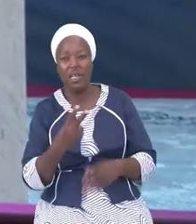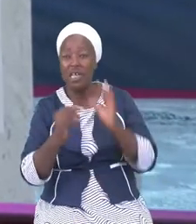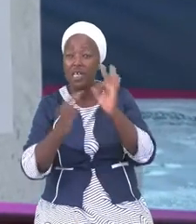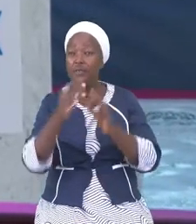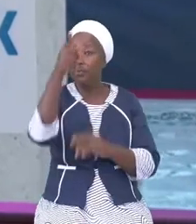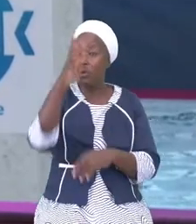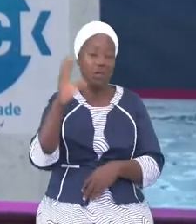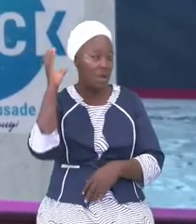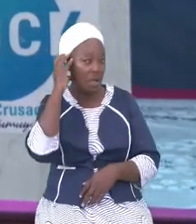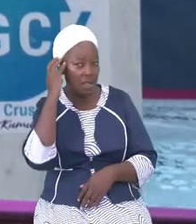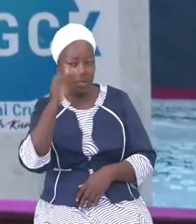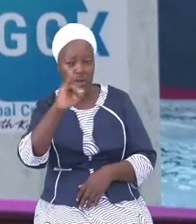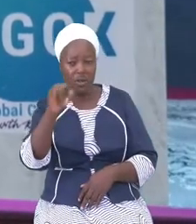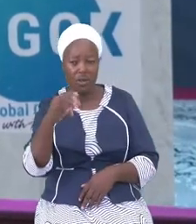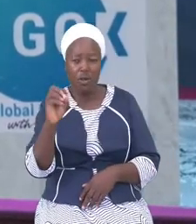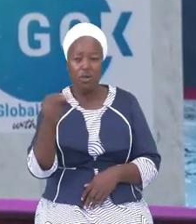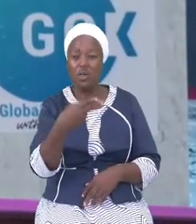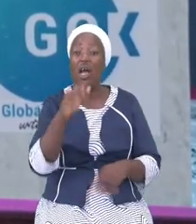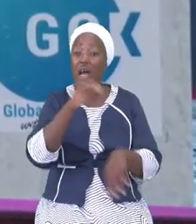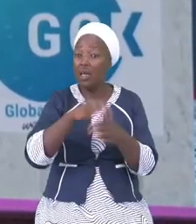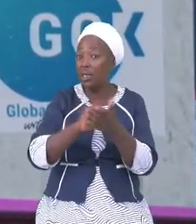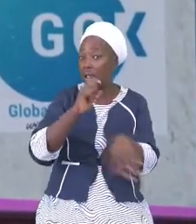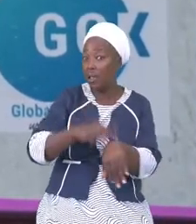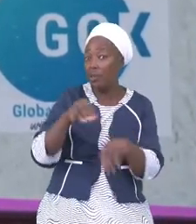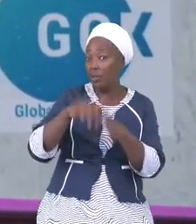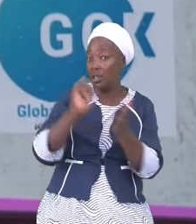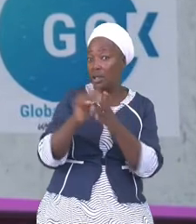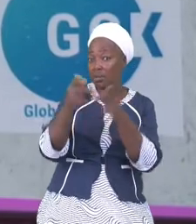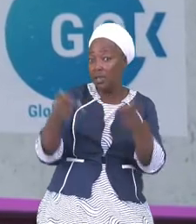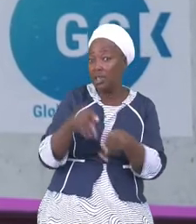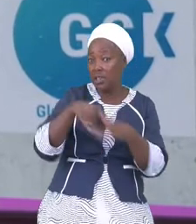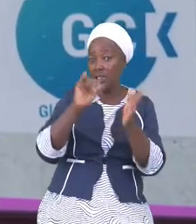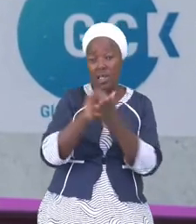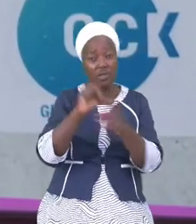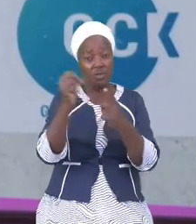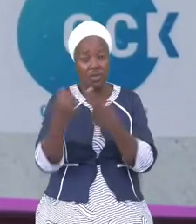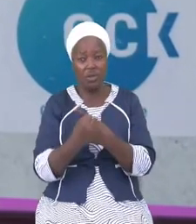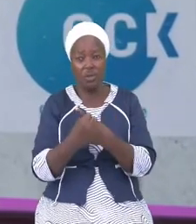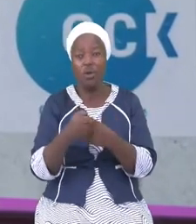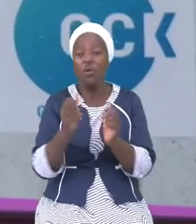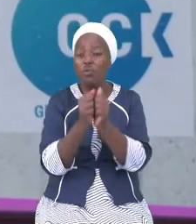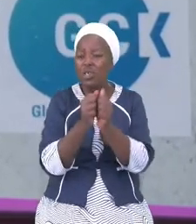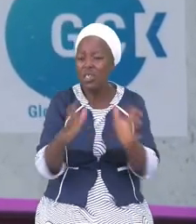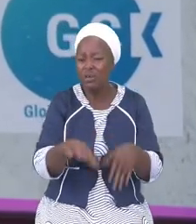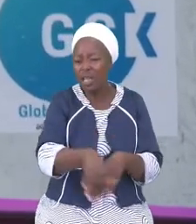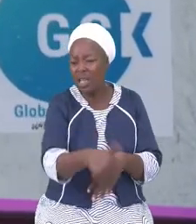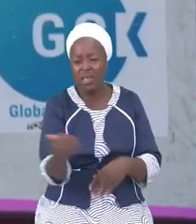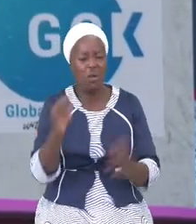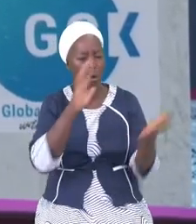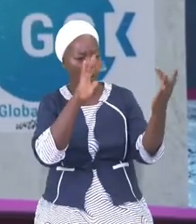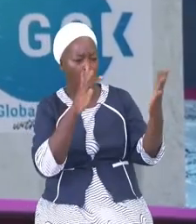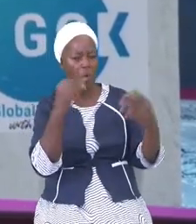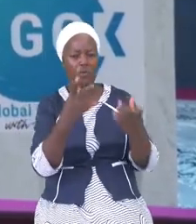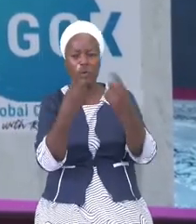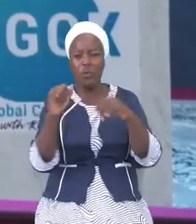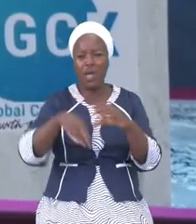Jonah at that time, in that place, in that situation, without any hope of